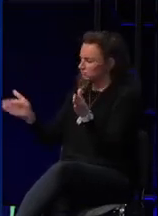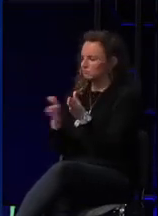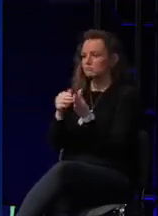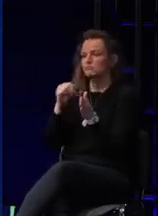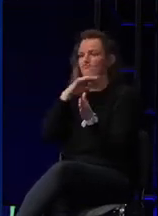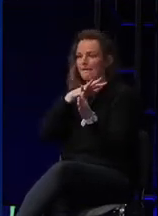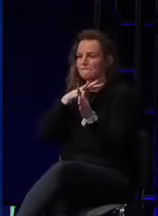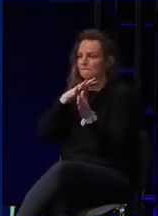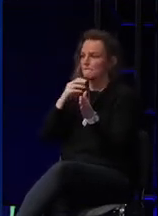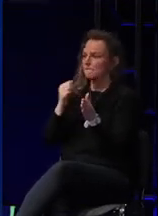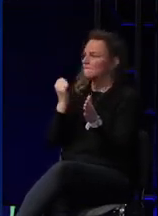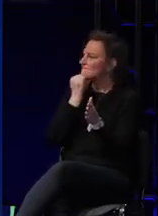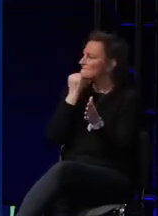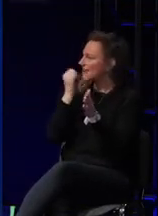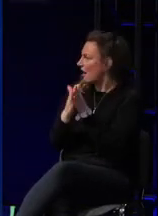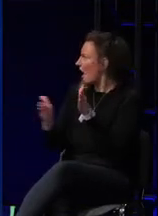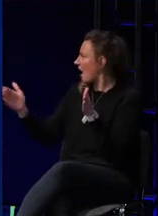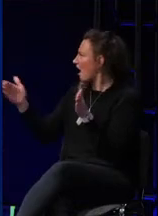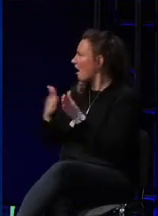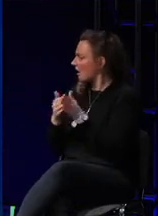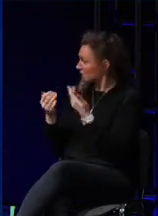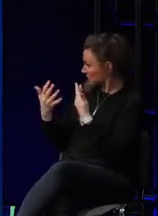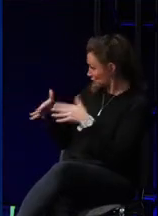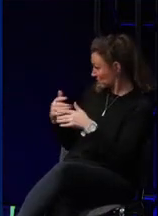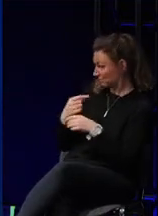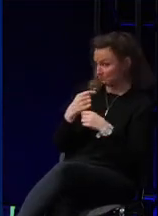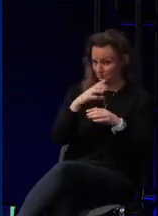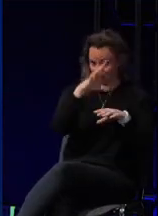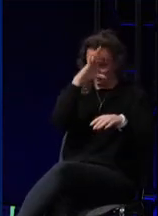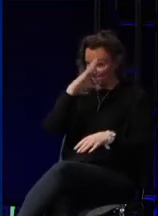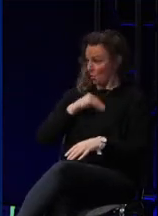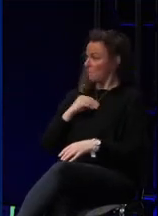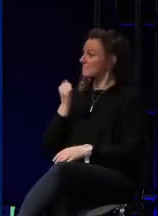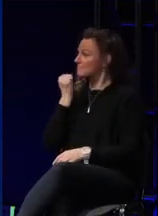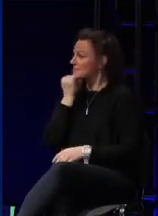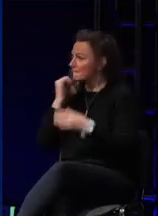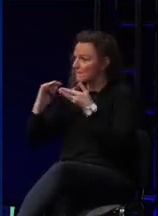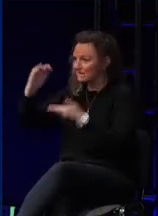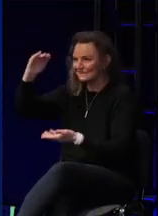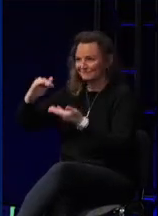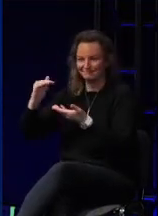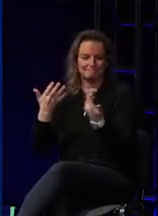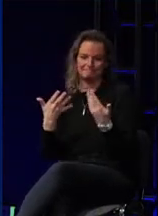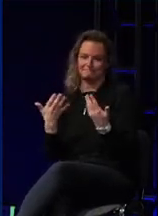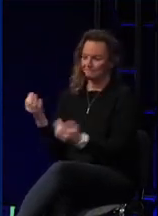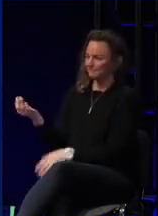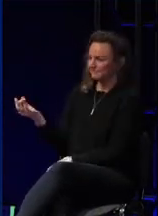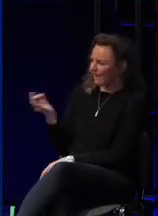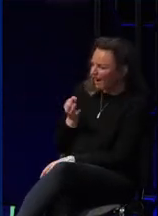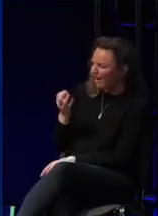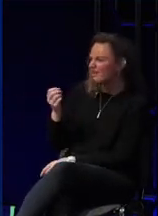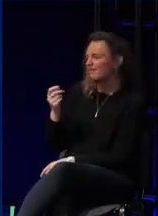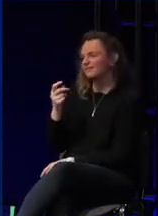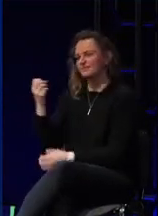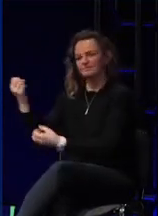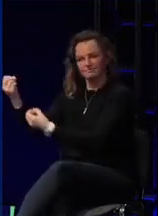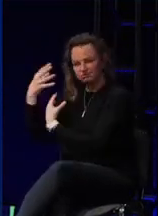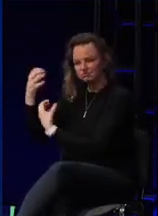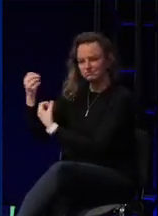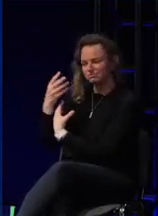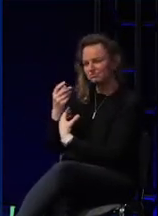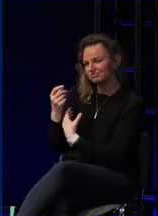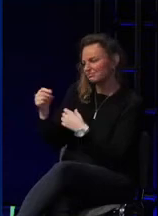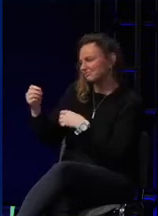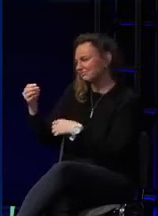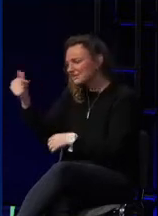film. Do you ever get told the numbers? I never get told the numbers. I mean, you can sometimes ask, and you get told some numbers and some figures. So if they see us